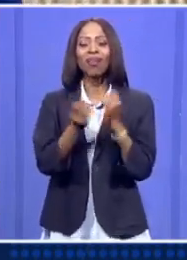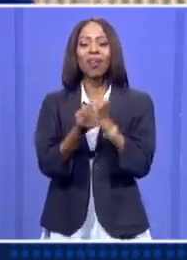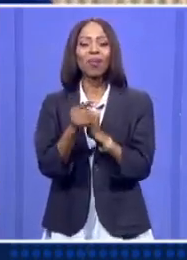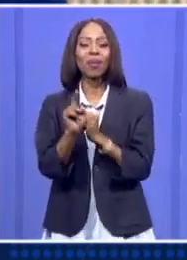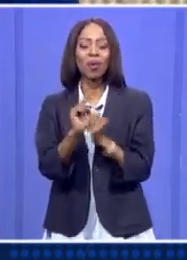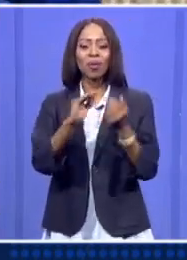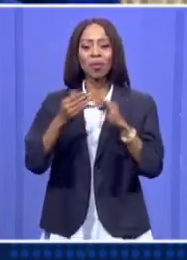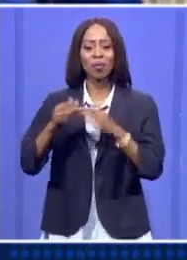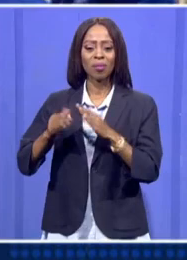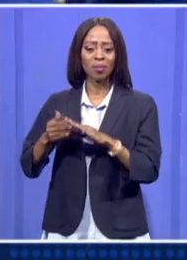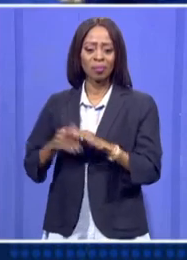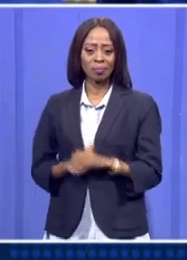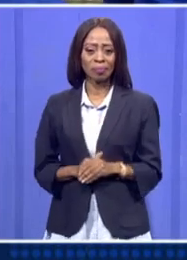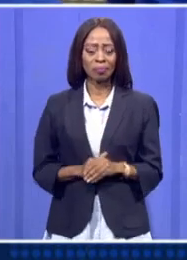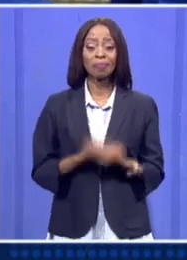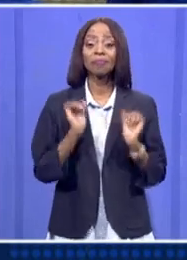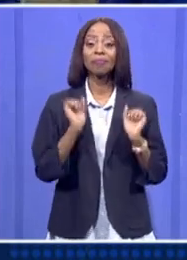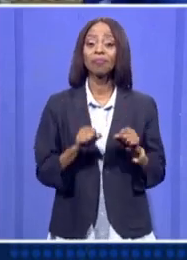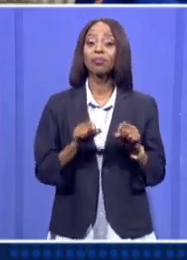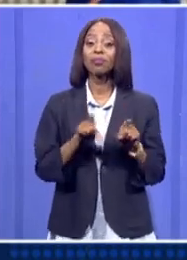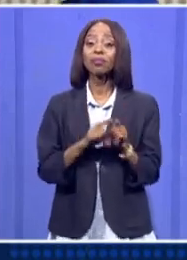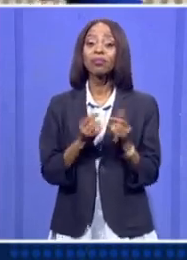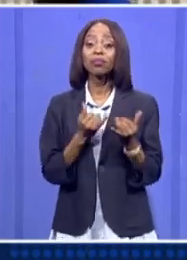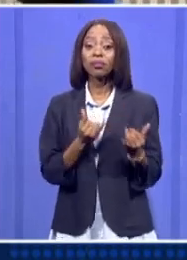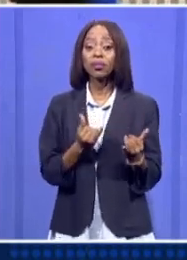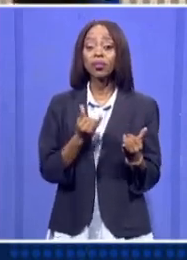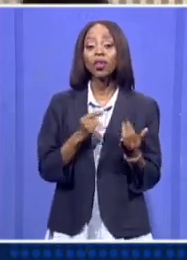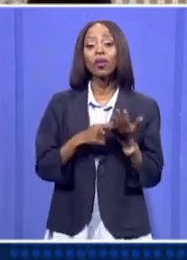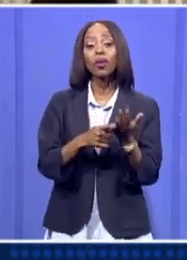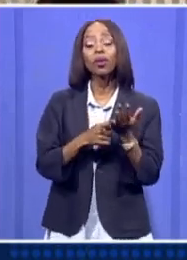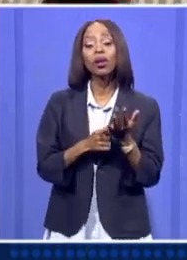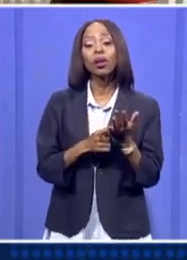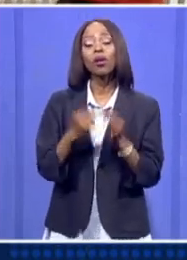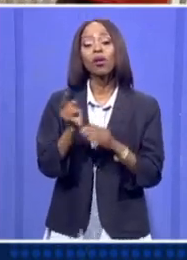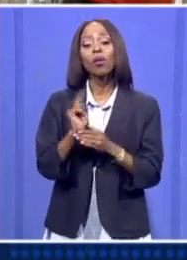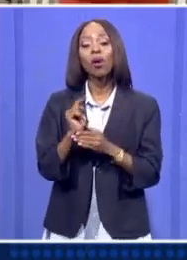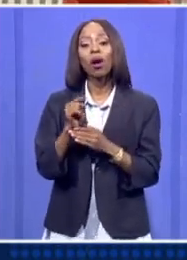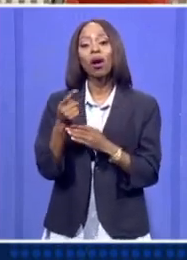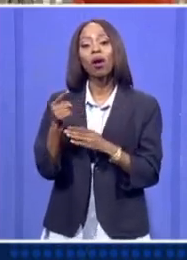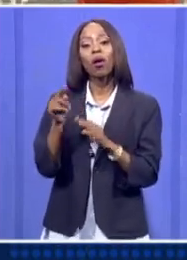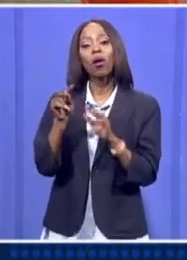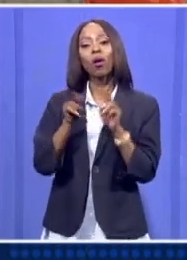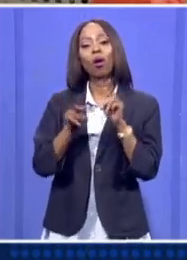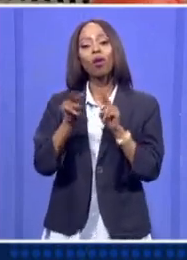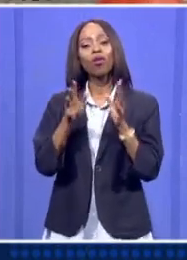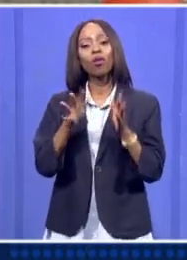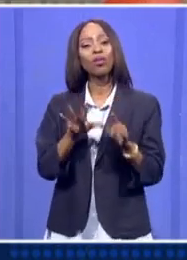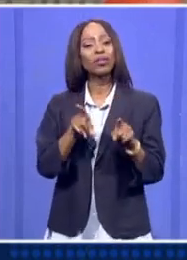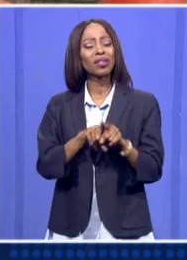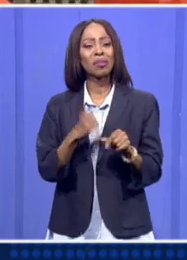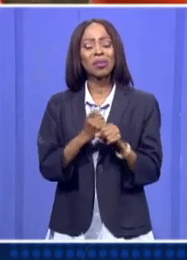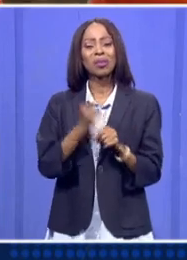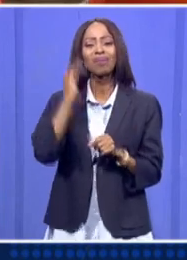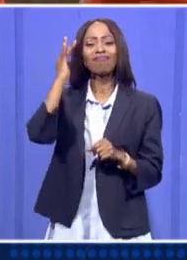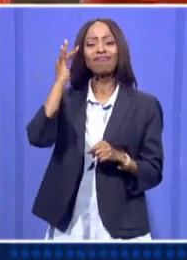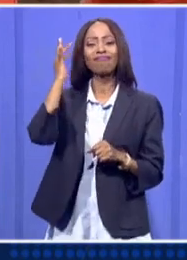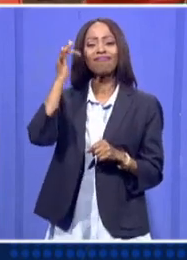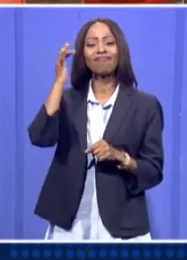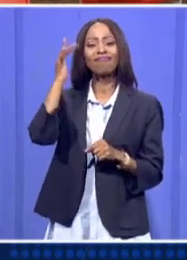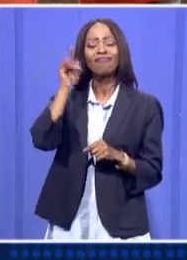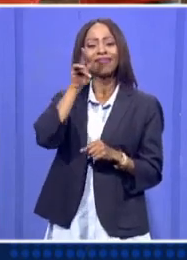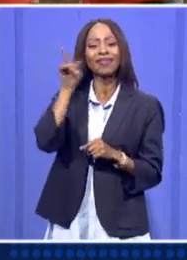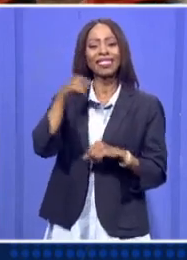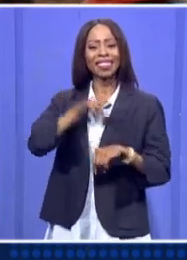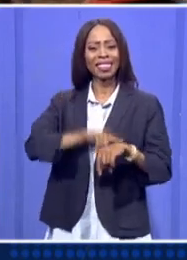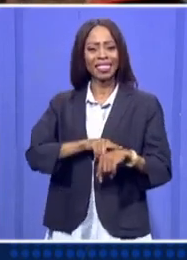in the community. Of course, today we're speaking about a launch. Our viewers are probably wondering about a time when